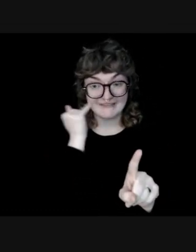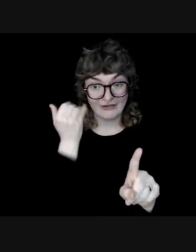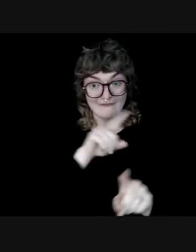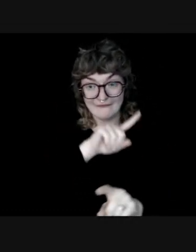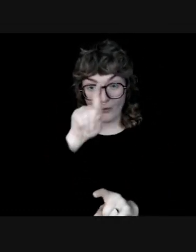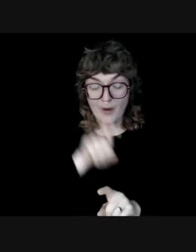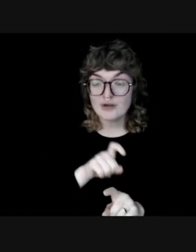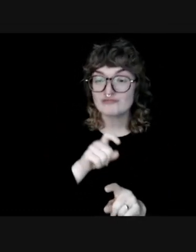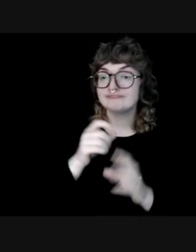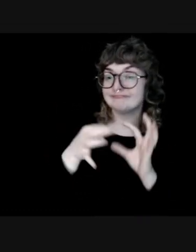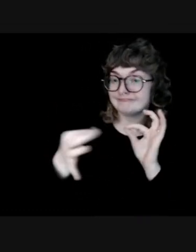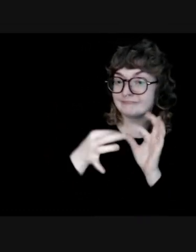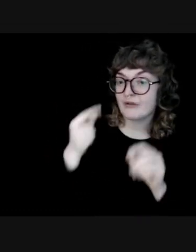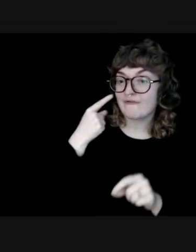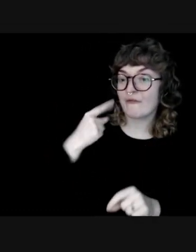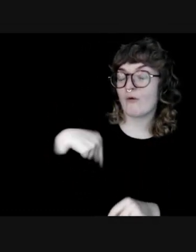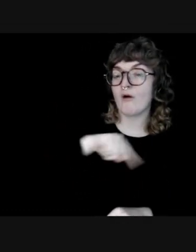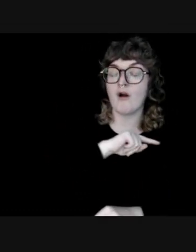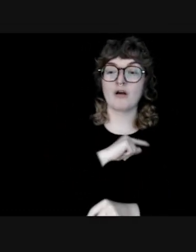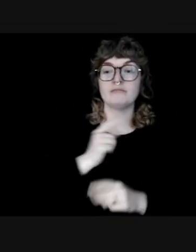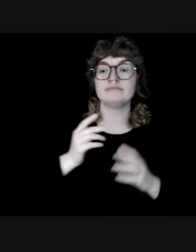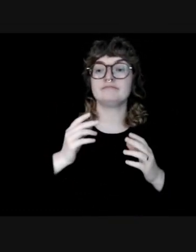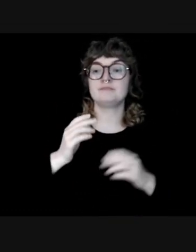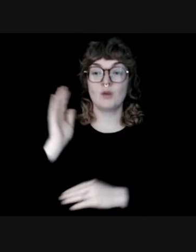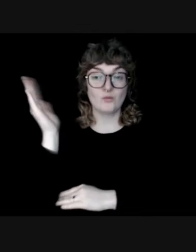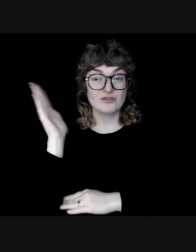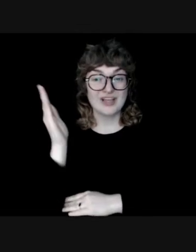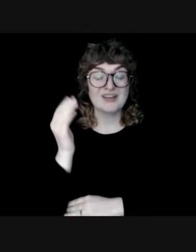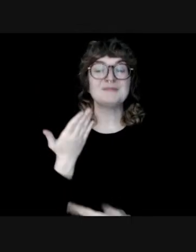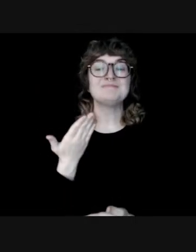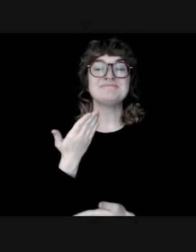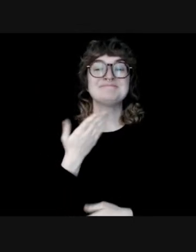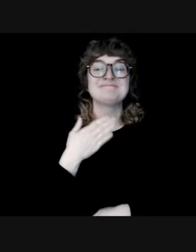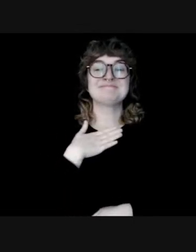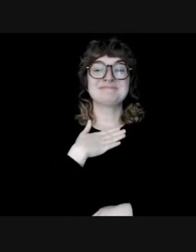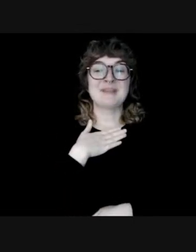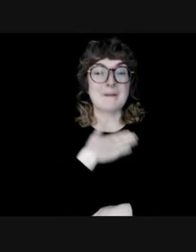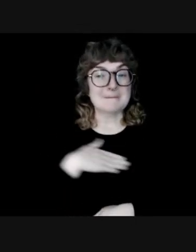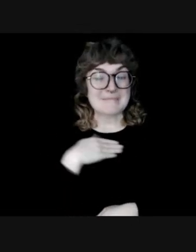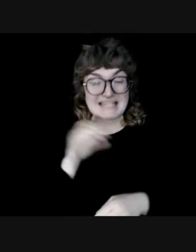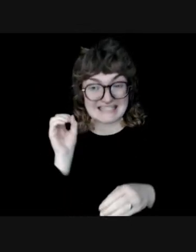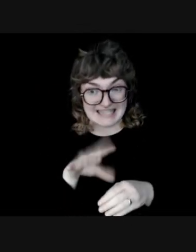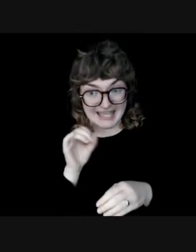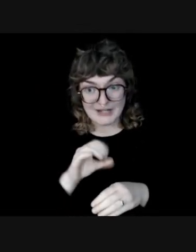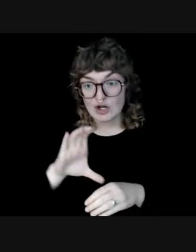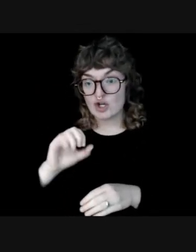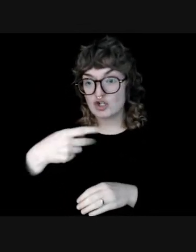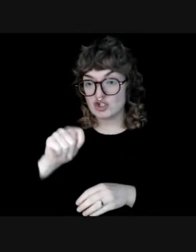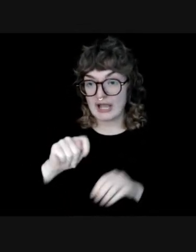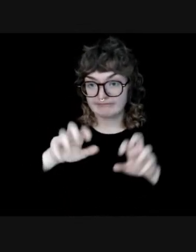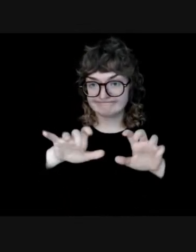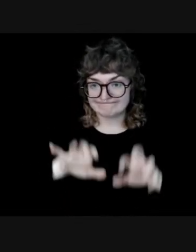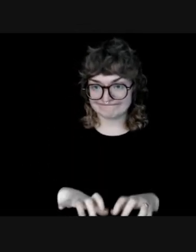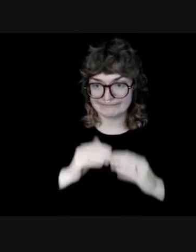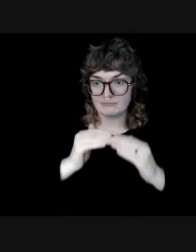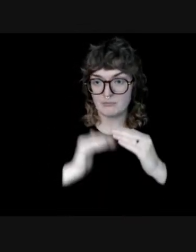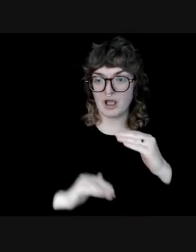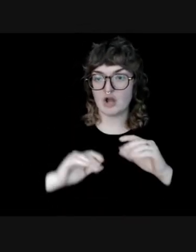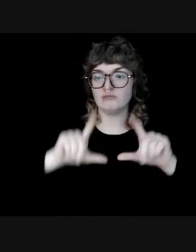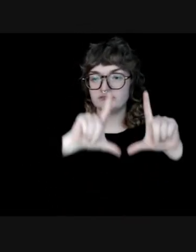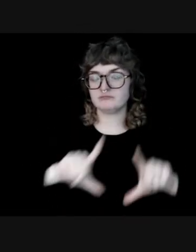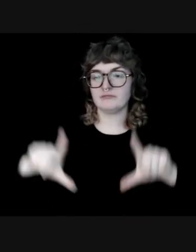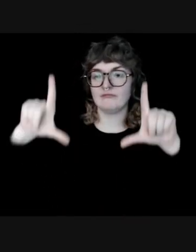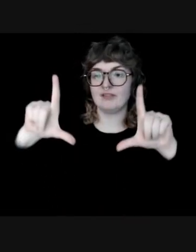or comments for our presenters today, please enter them in the comments or chat box below the video, and we'll address them at the end of